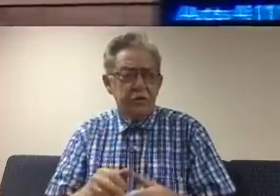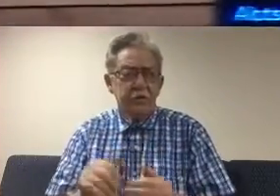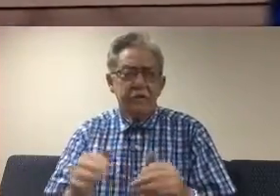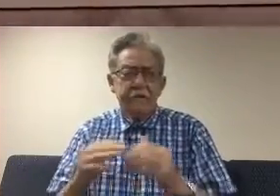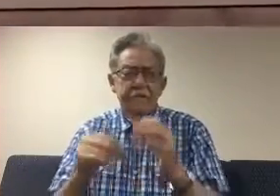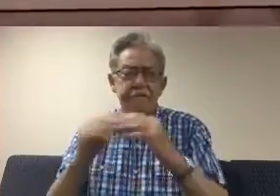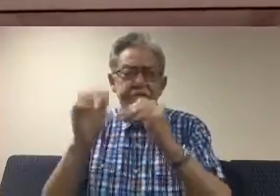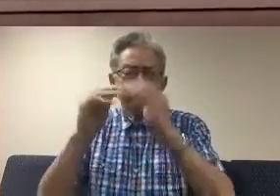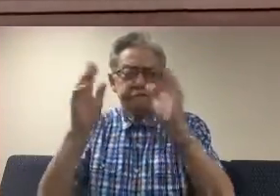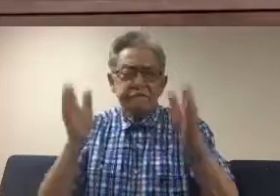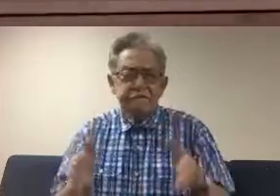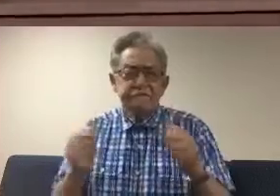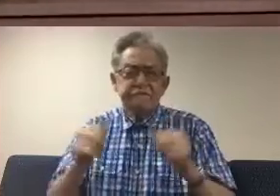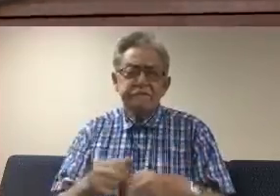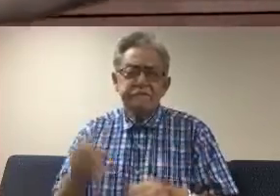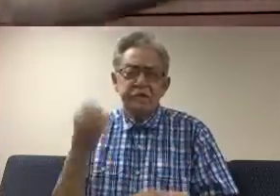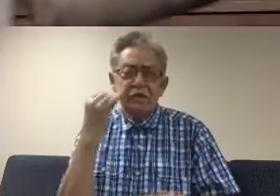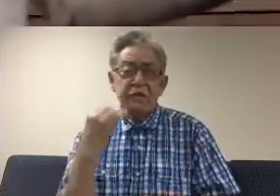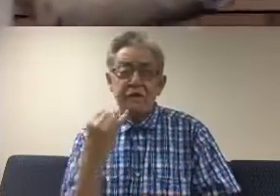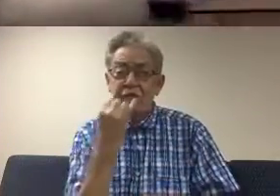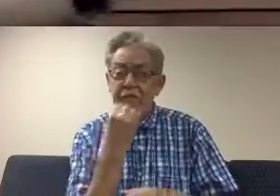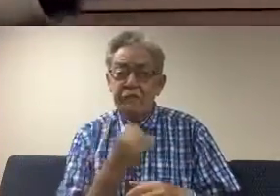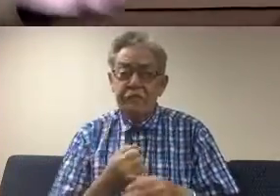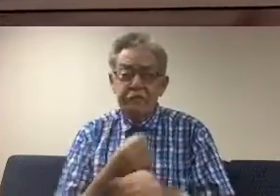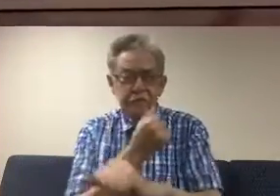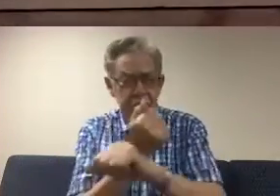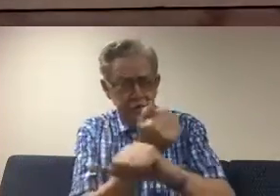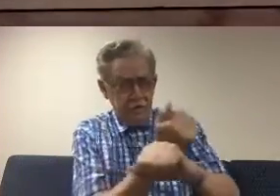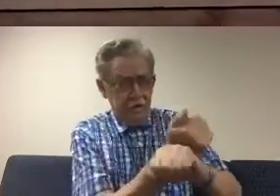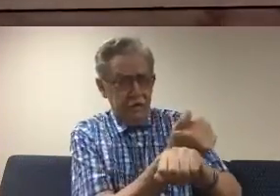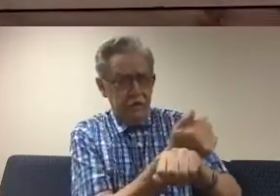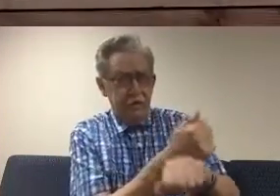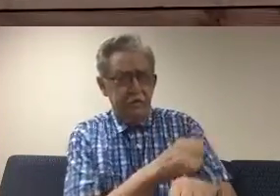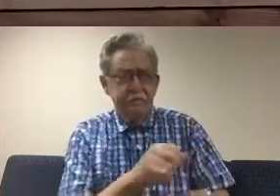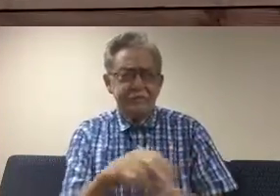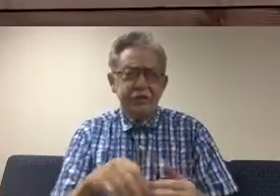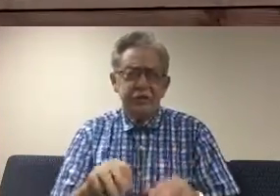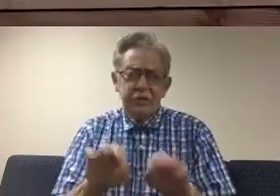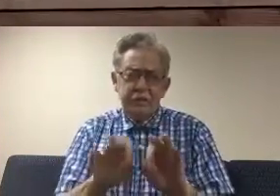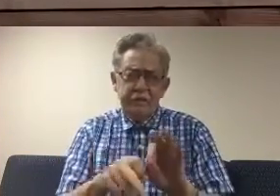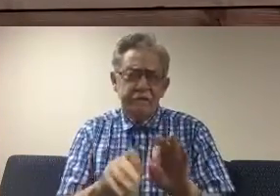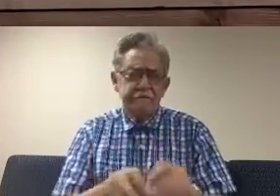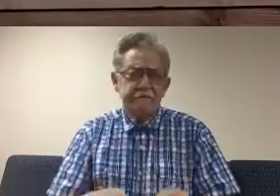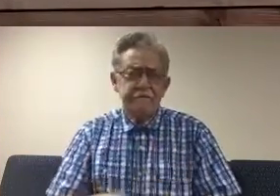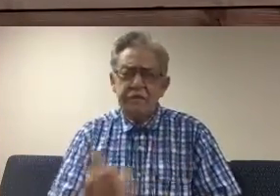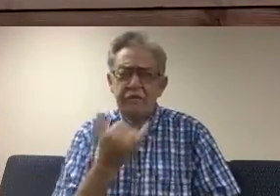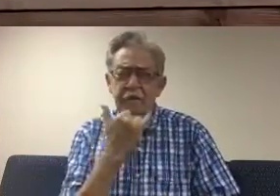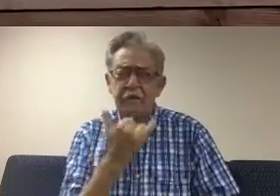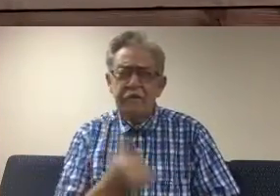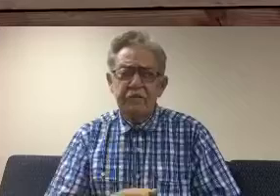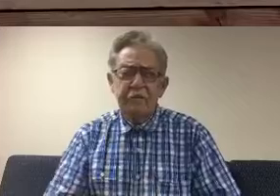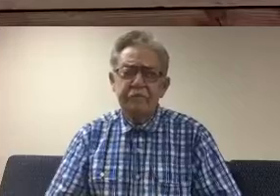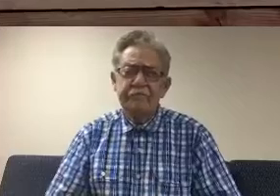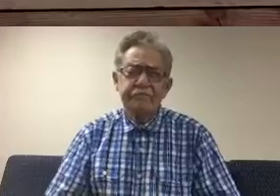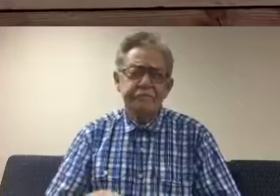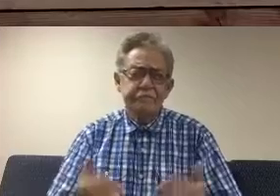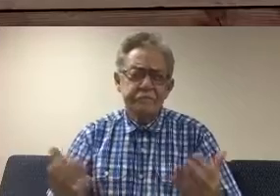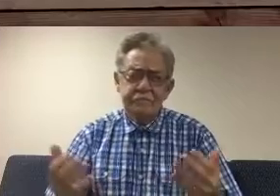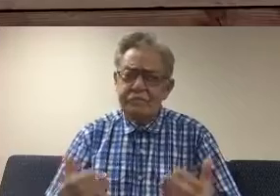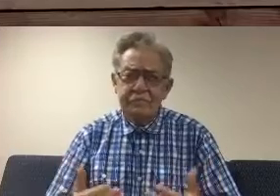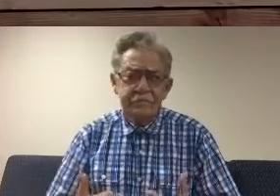out Israel and that Israel was the stone. And so they had interpreted it that way, but now here's what he's saying. You guys are the